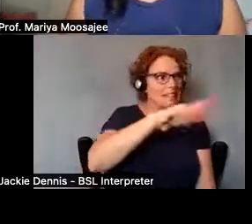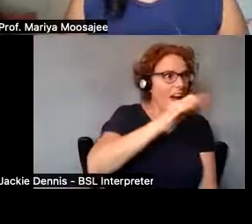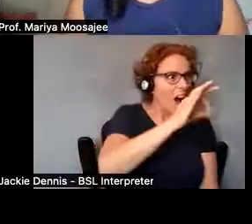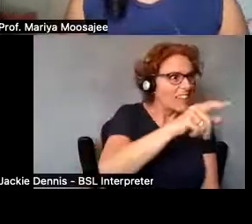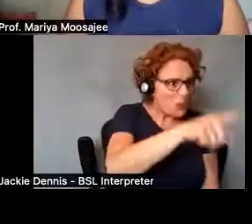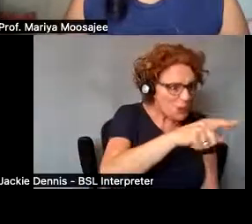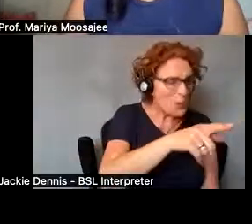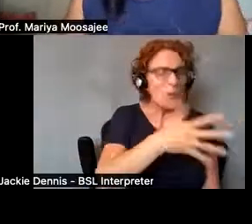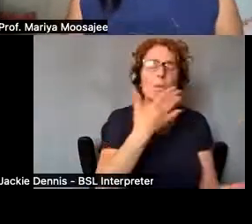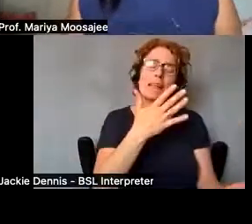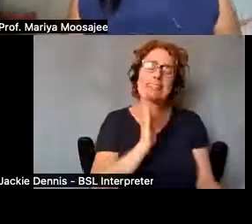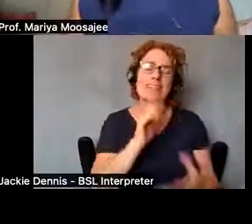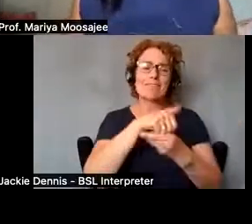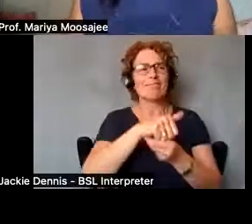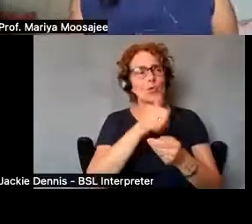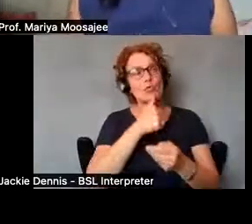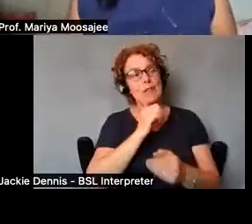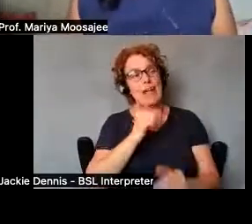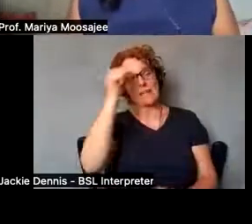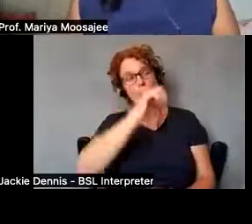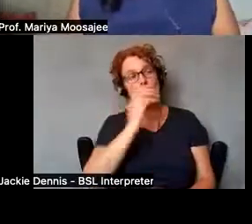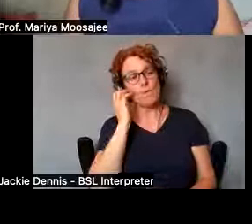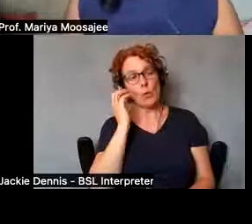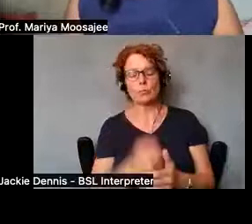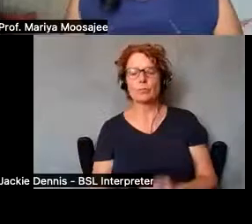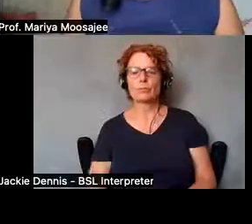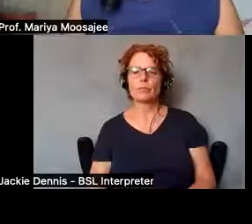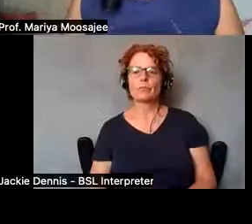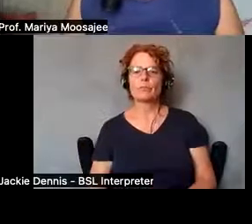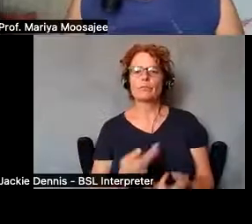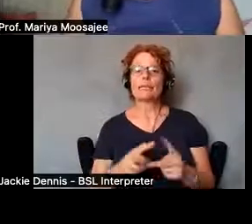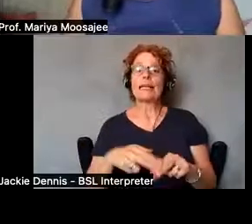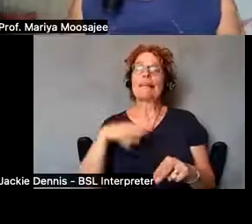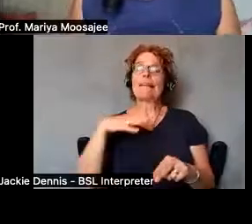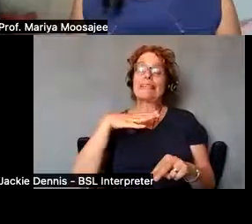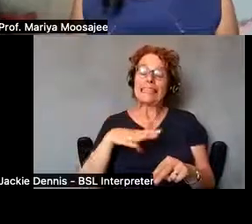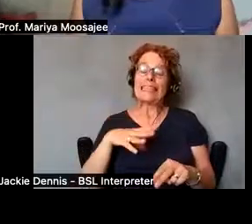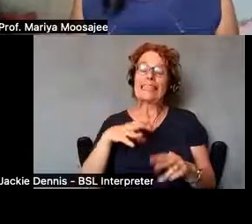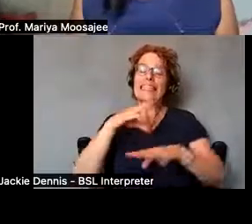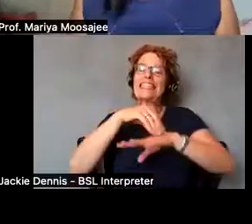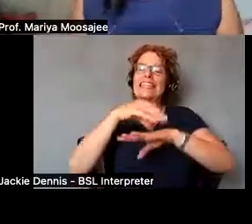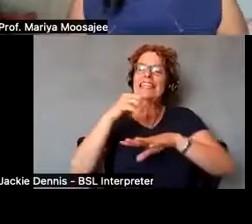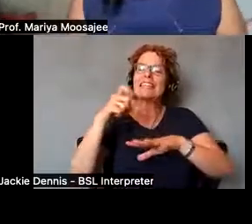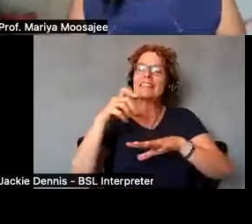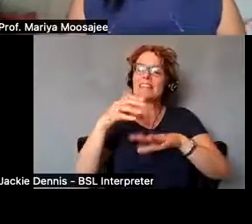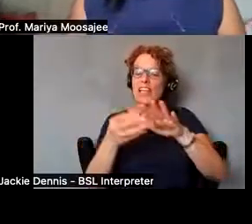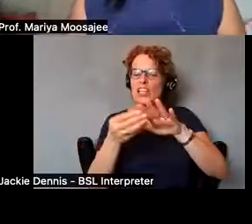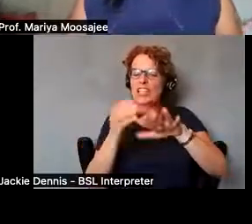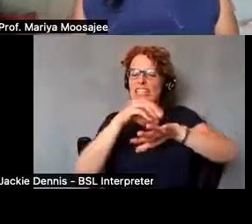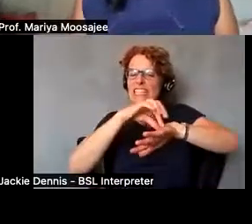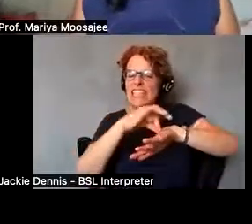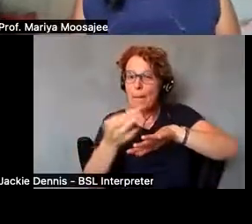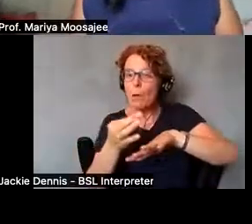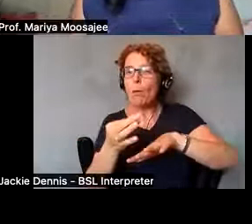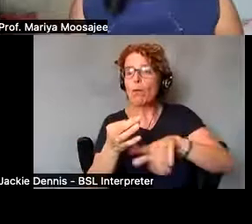our smartphones. If we need skin samples, like I showed you, we can grow retinas now from patients' skin. But